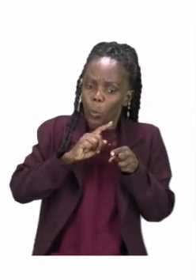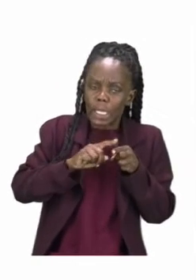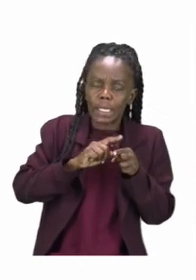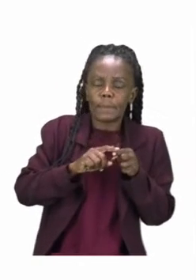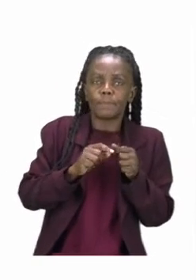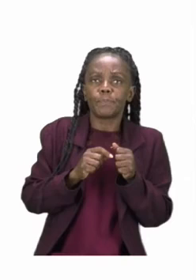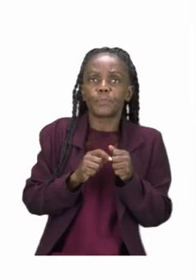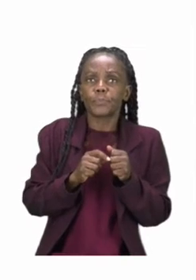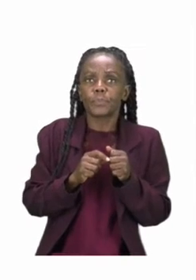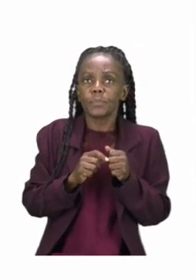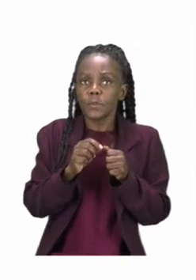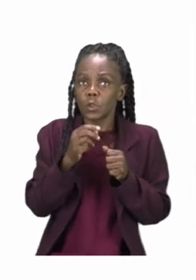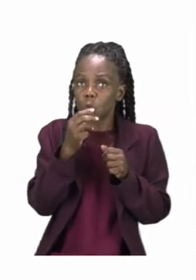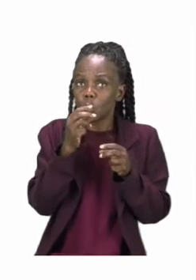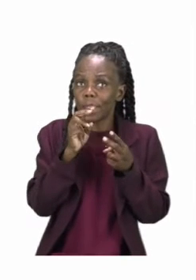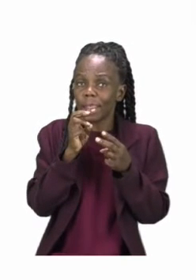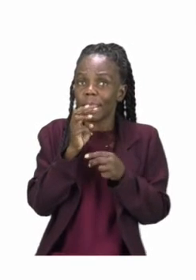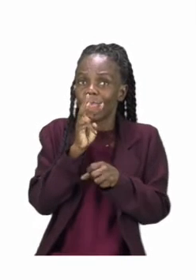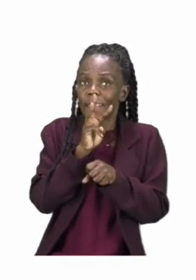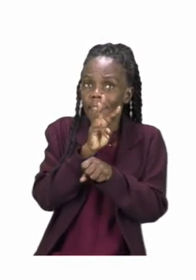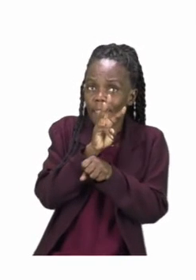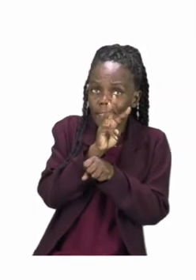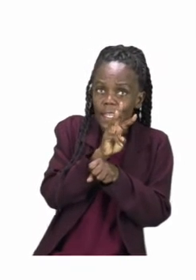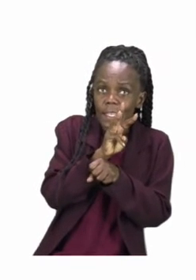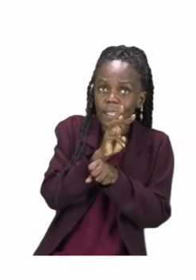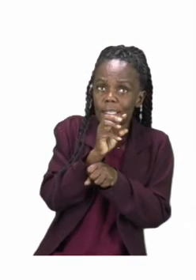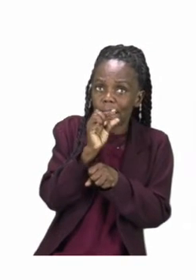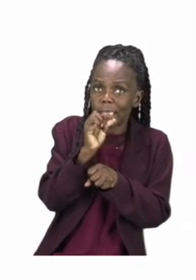the house out of brick.